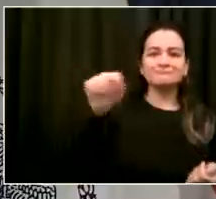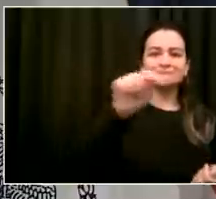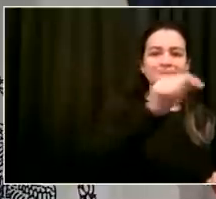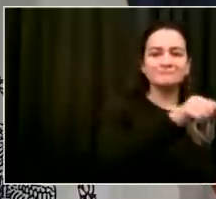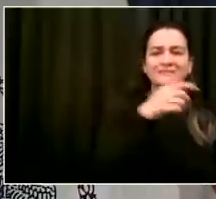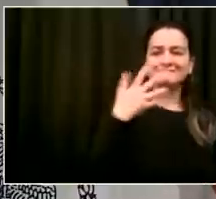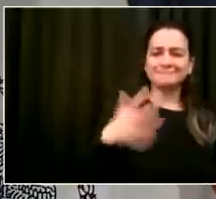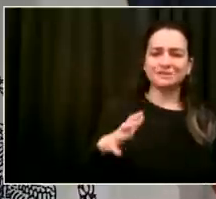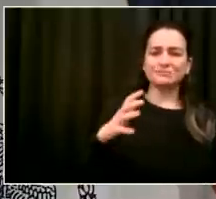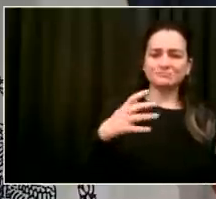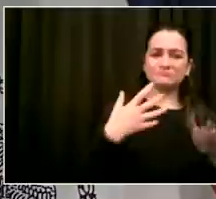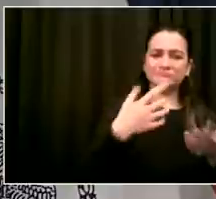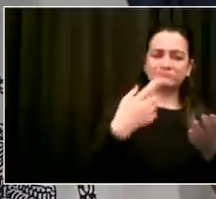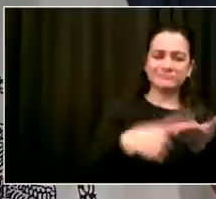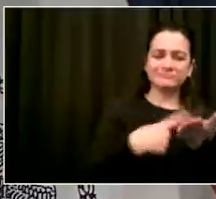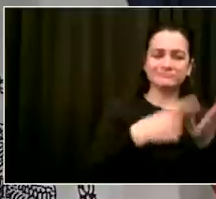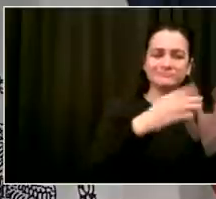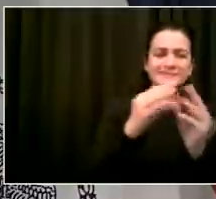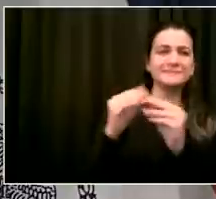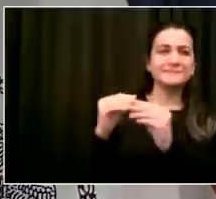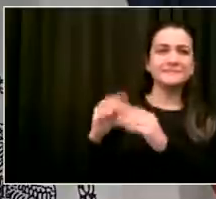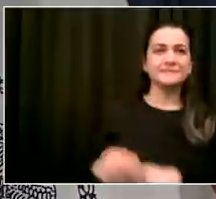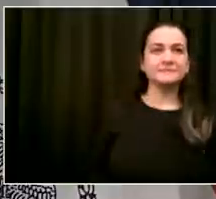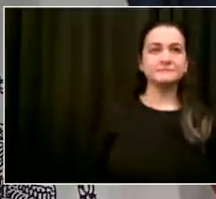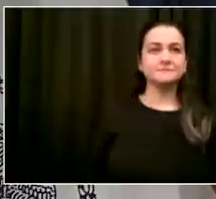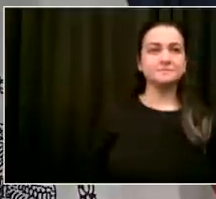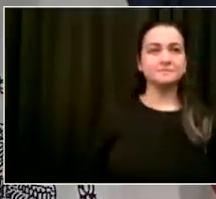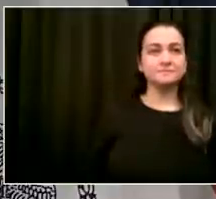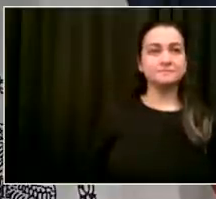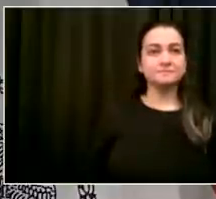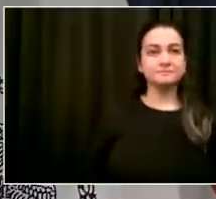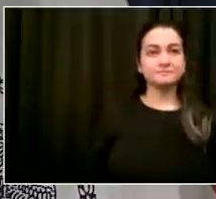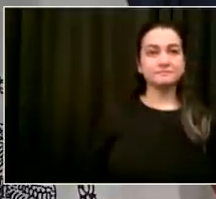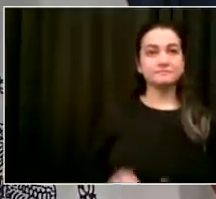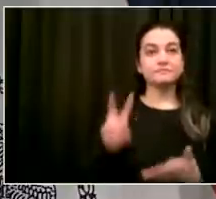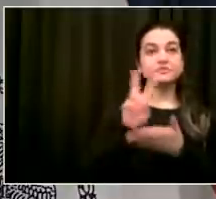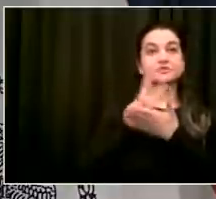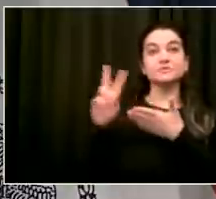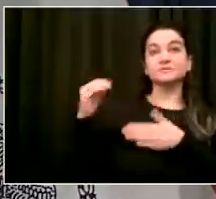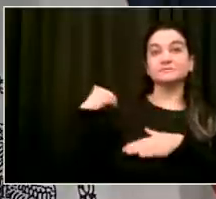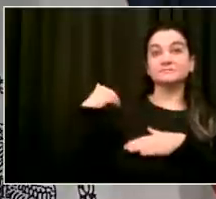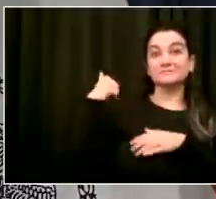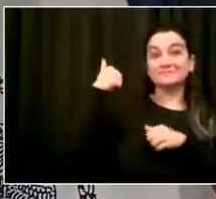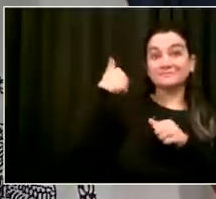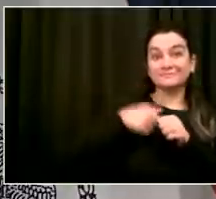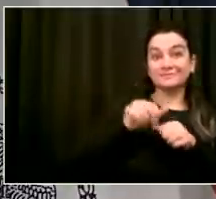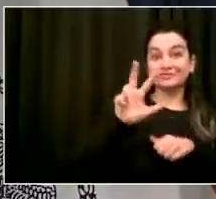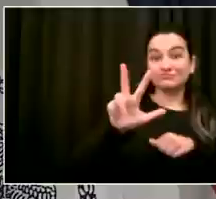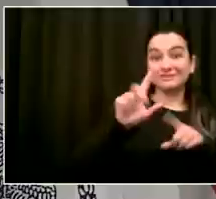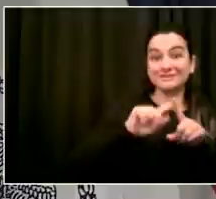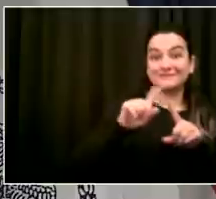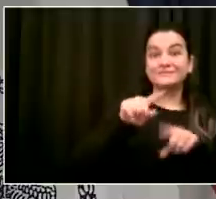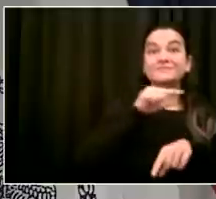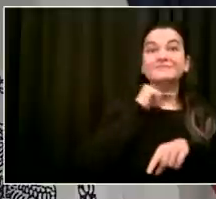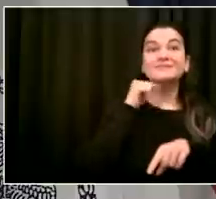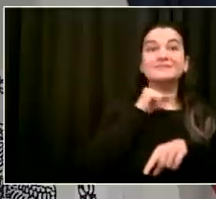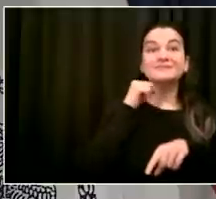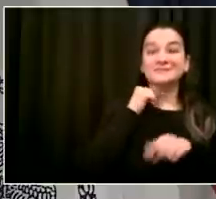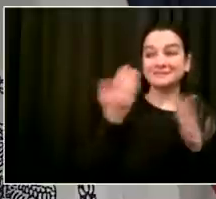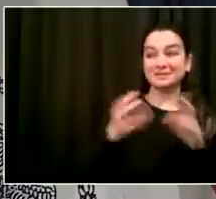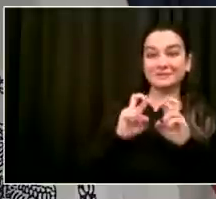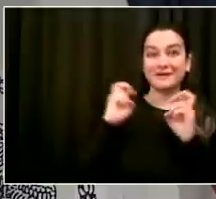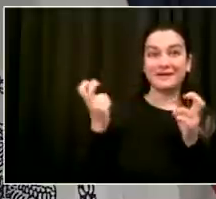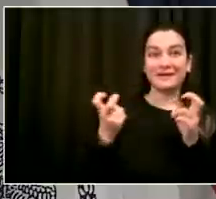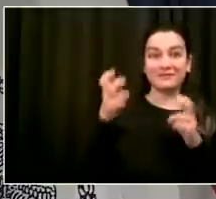to the people in New York City. We're going to be doing a lot of that kind of thing on a regular basis, citywide and locally. Trusted voices are the difference